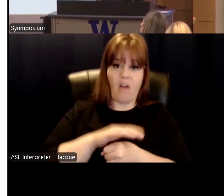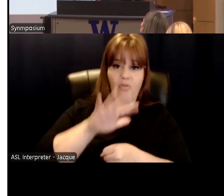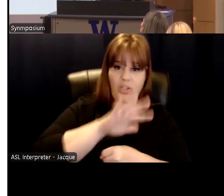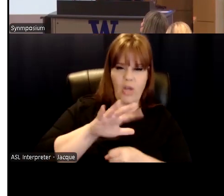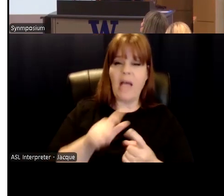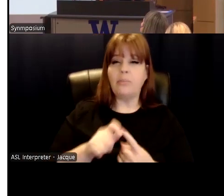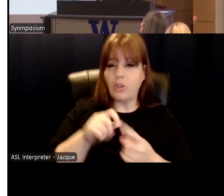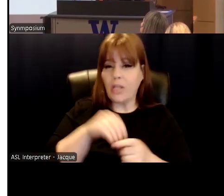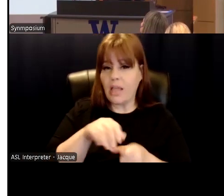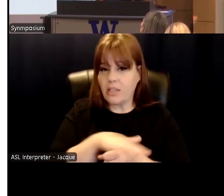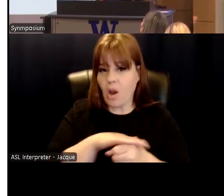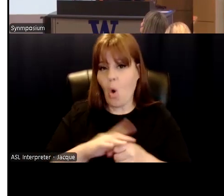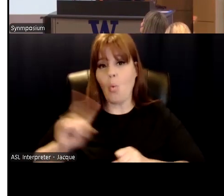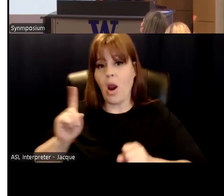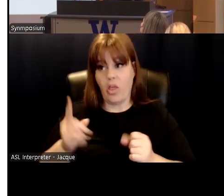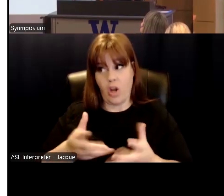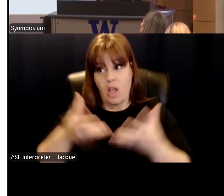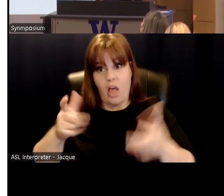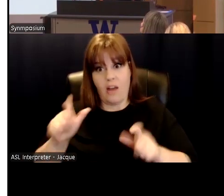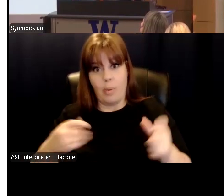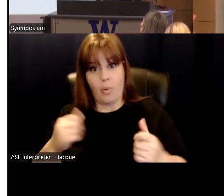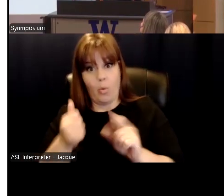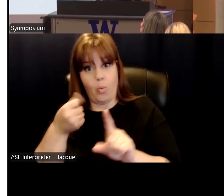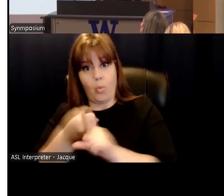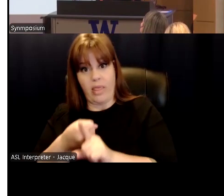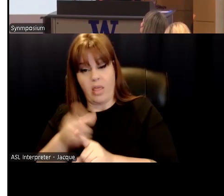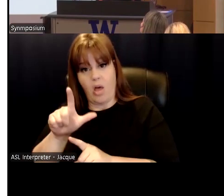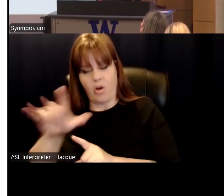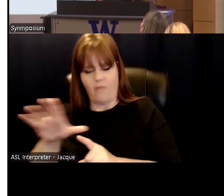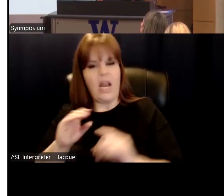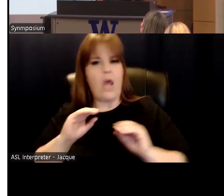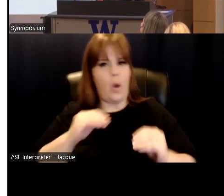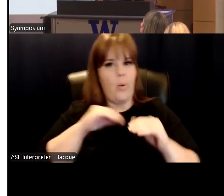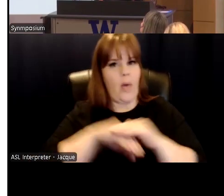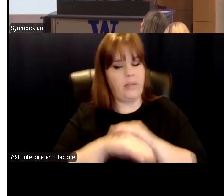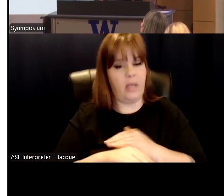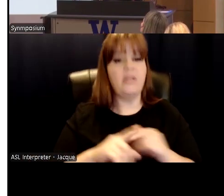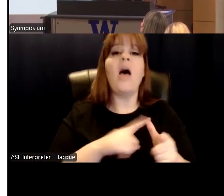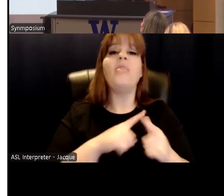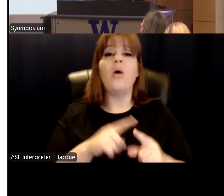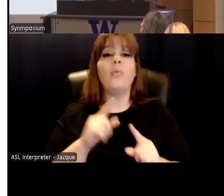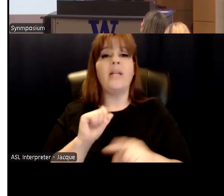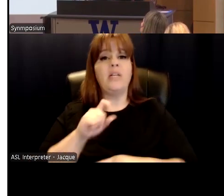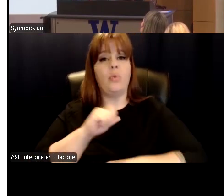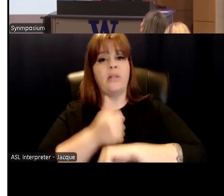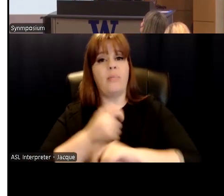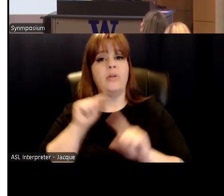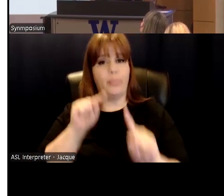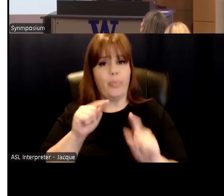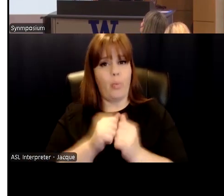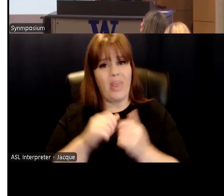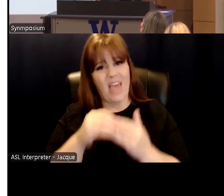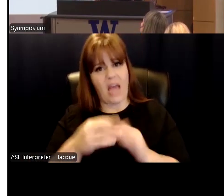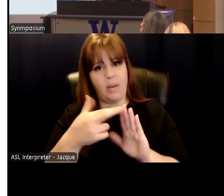high density and low access. And we need to establish a common mission with guiding principles across these networks, so we're